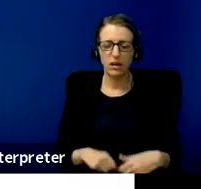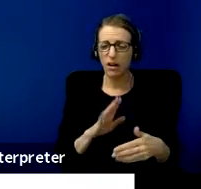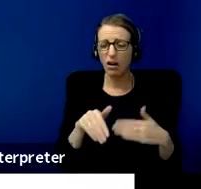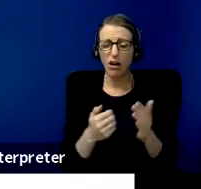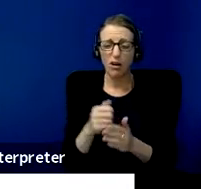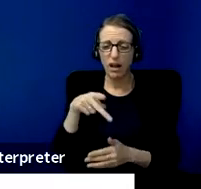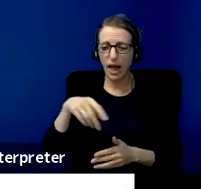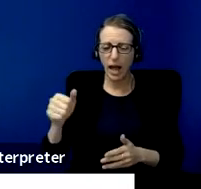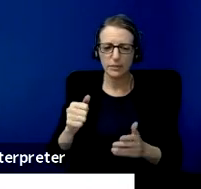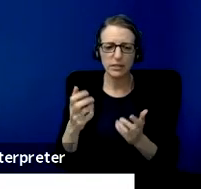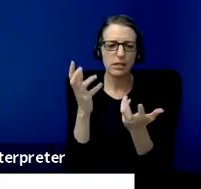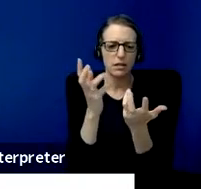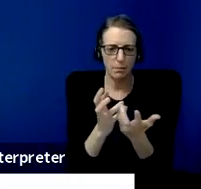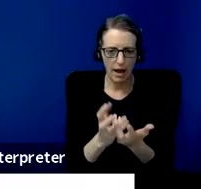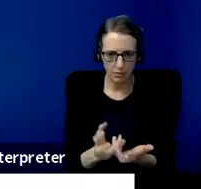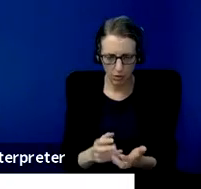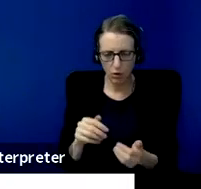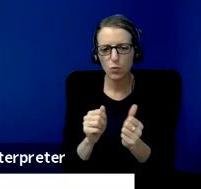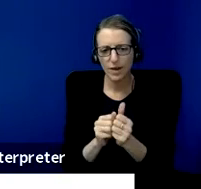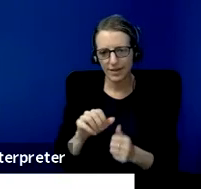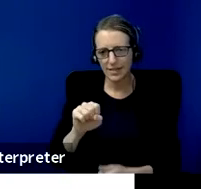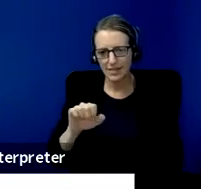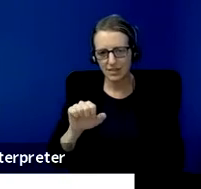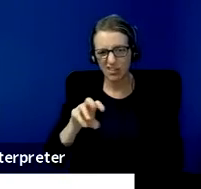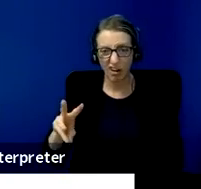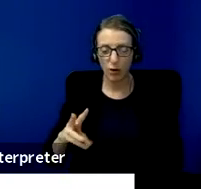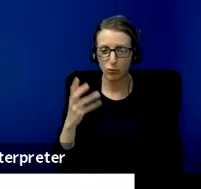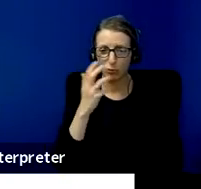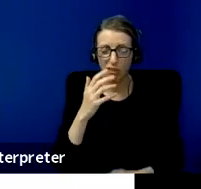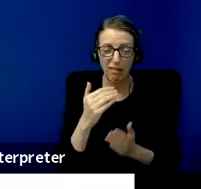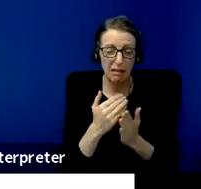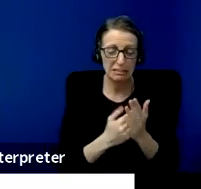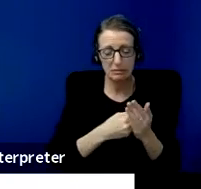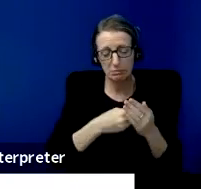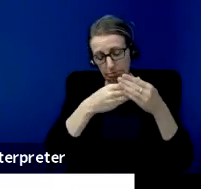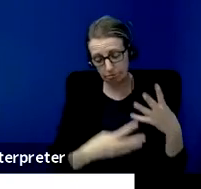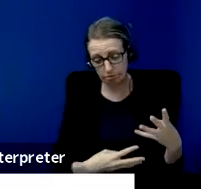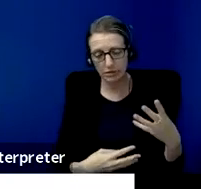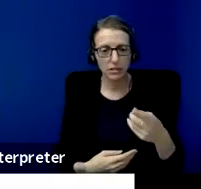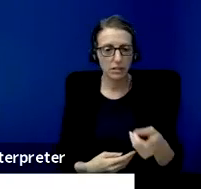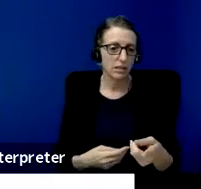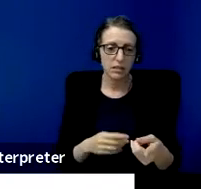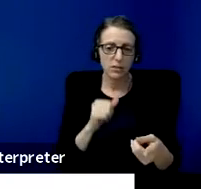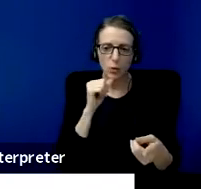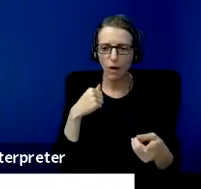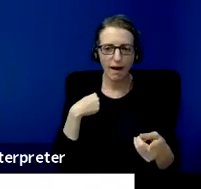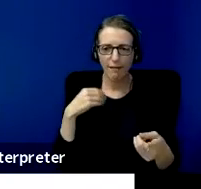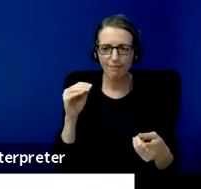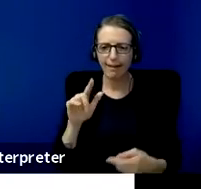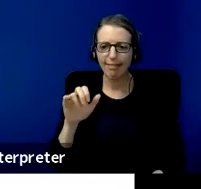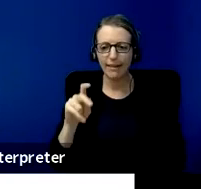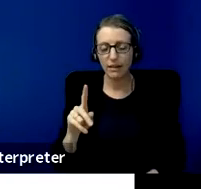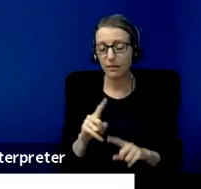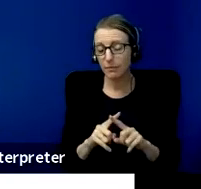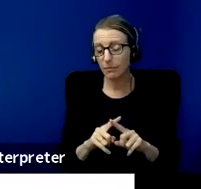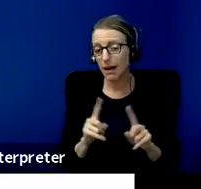are compatible with Seesaw. You'll notice there's a giant list. You'll also notice they do not have links. However, one